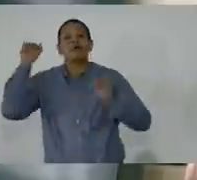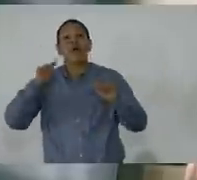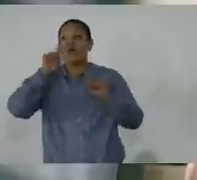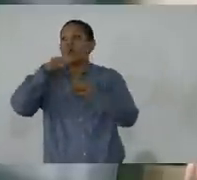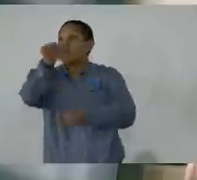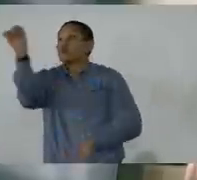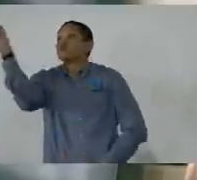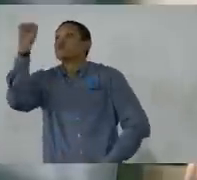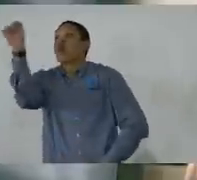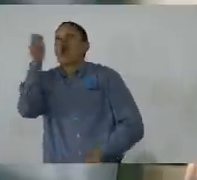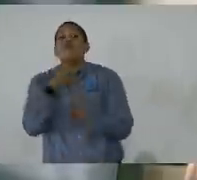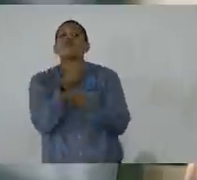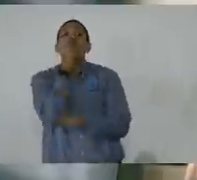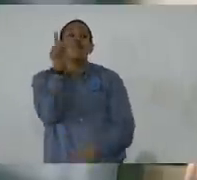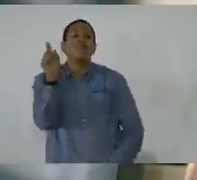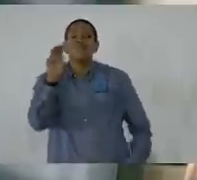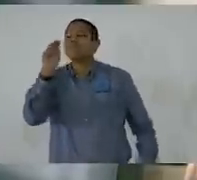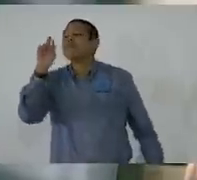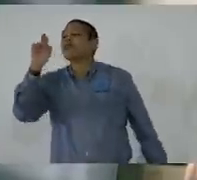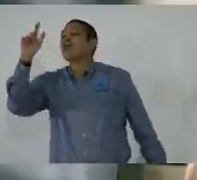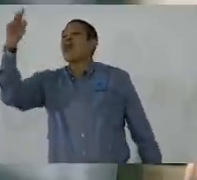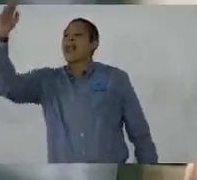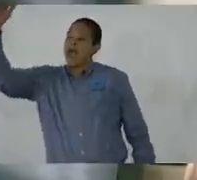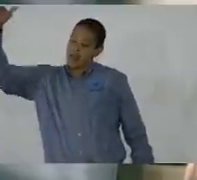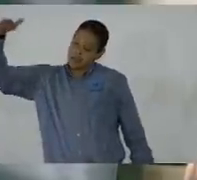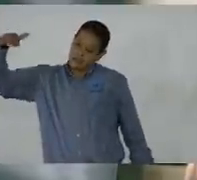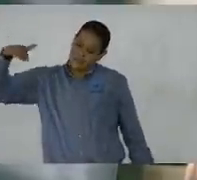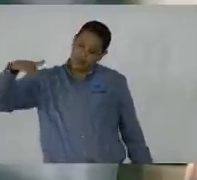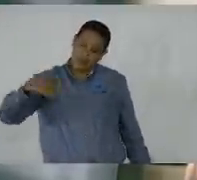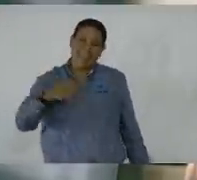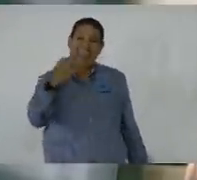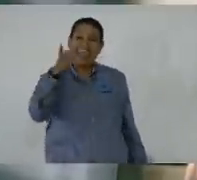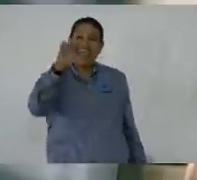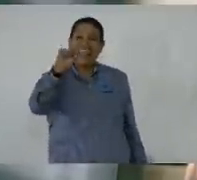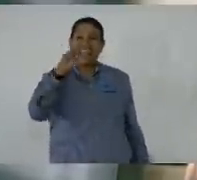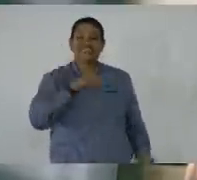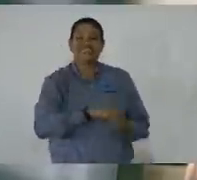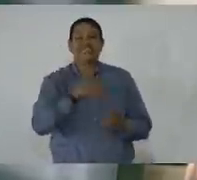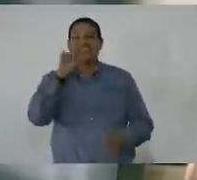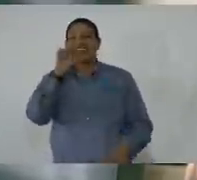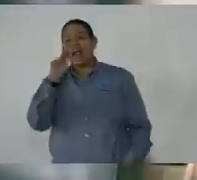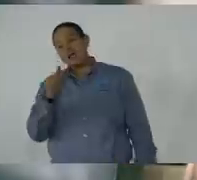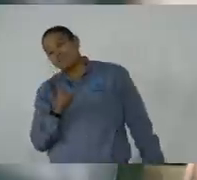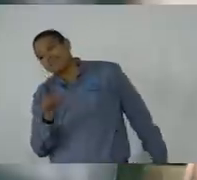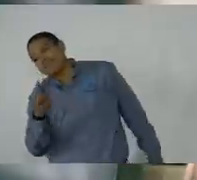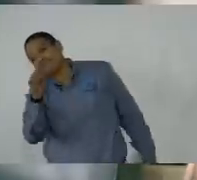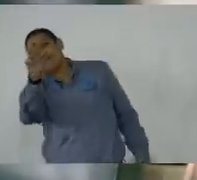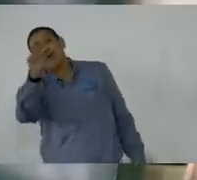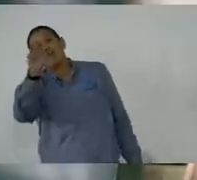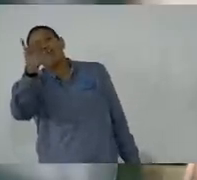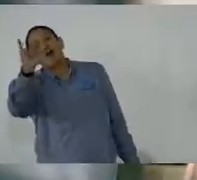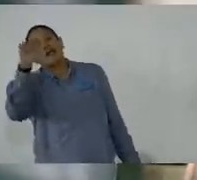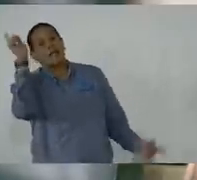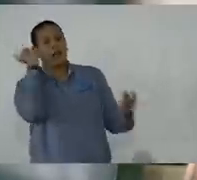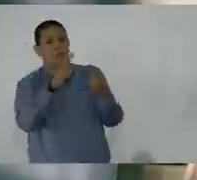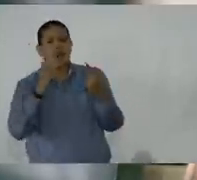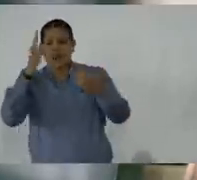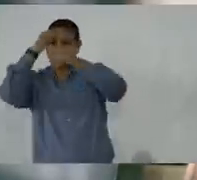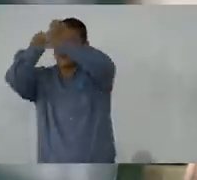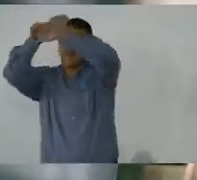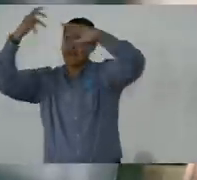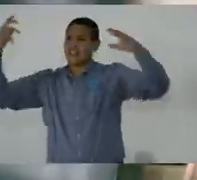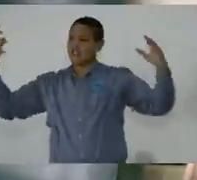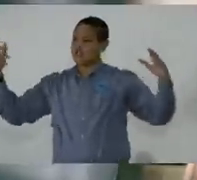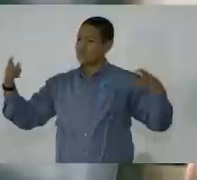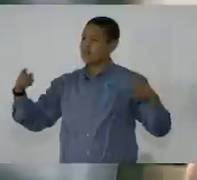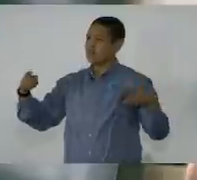Speaker, from Mineral Heights down to Hayes, going on to Rocky Point, the vision is